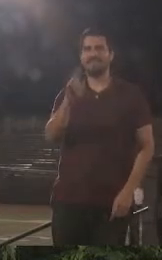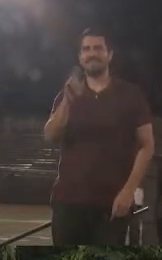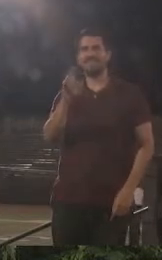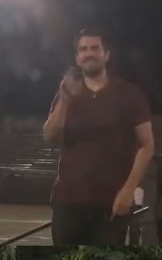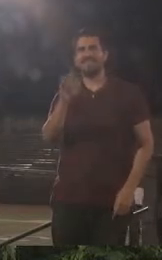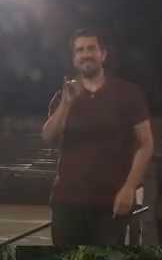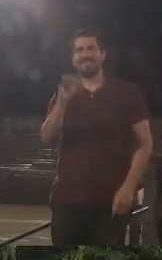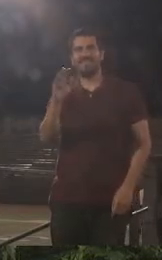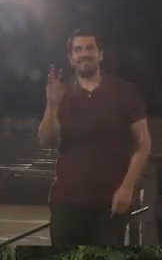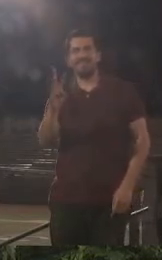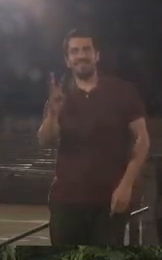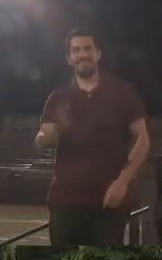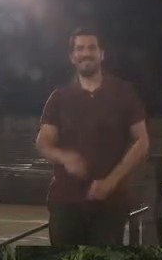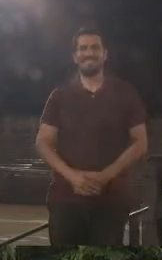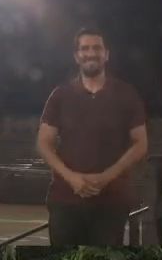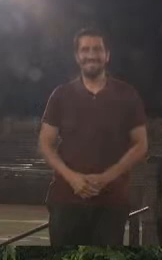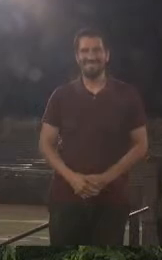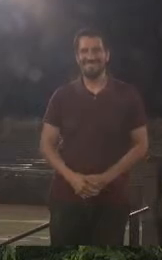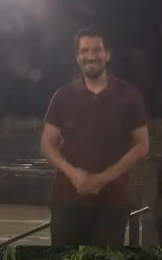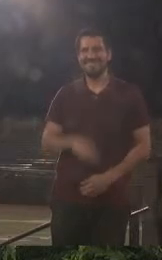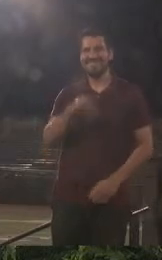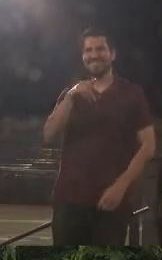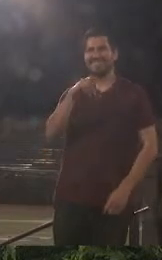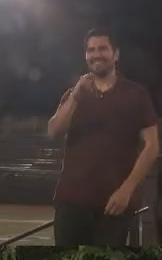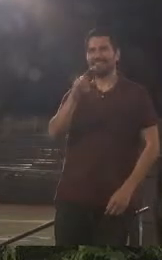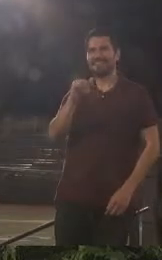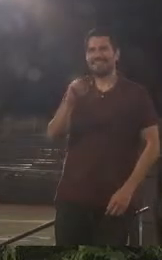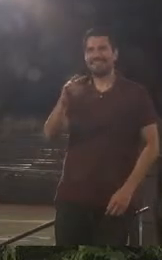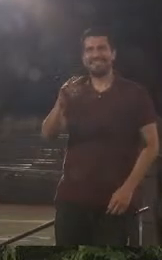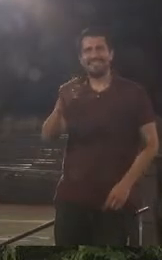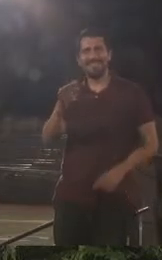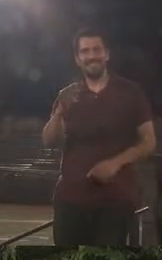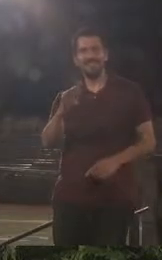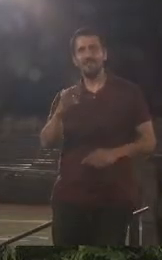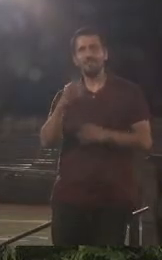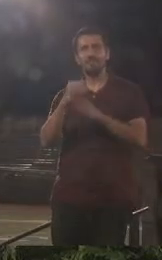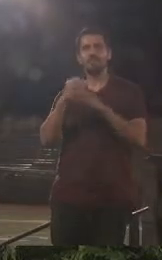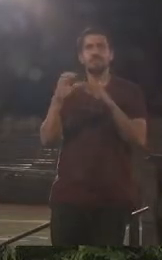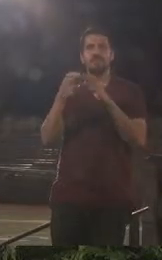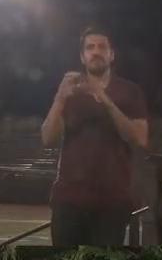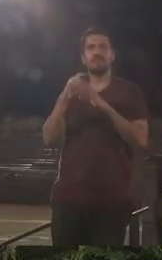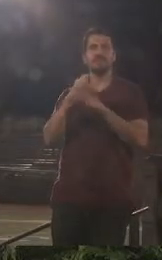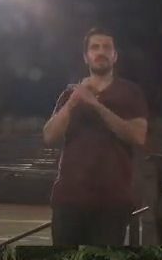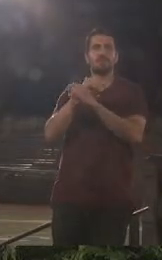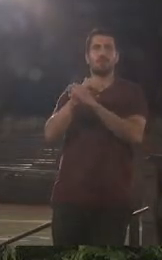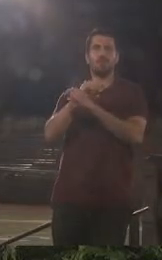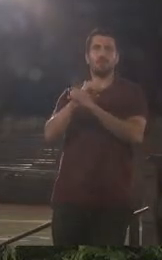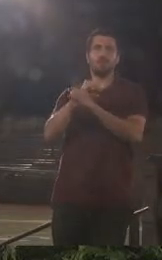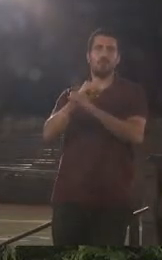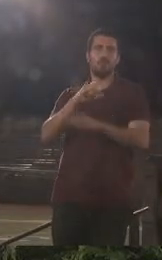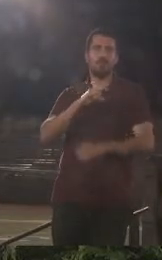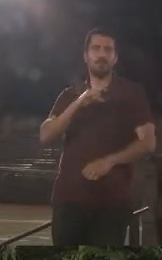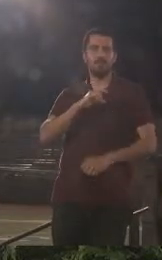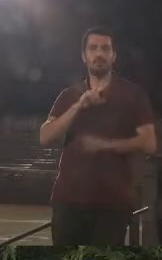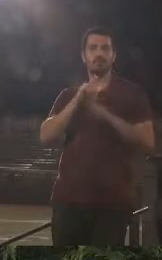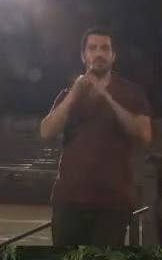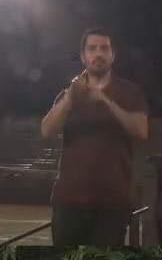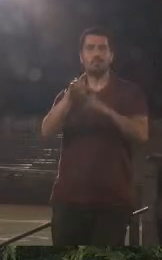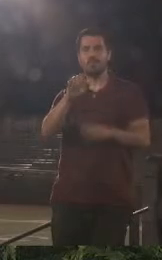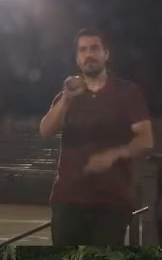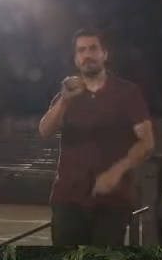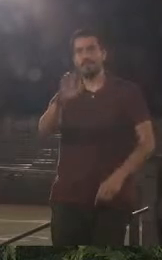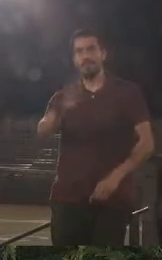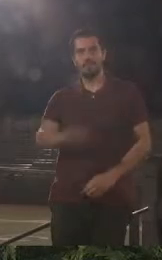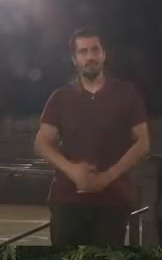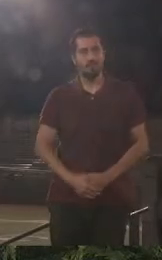Isaac John Pena II earned a certification as a security officer and will be attending San Antonio College.